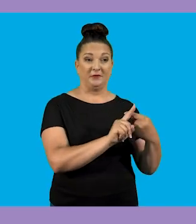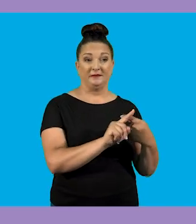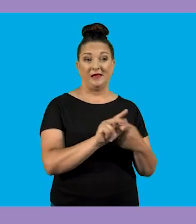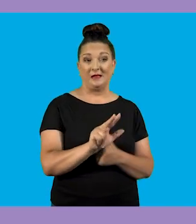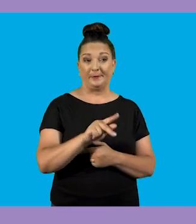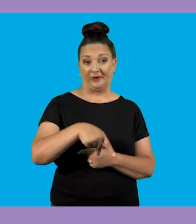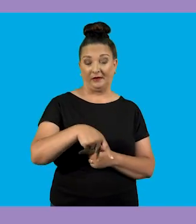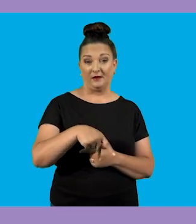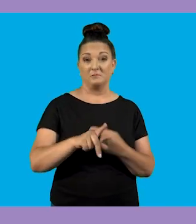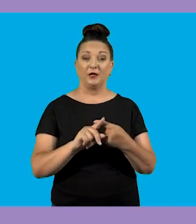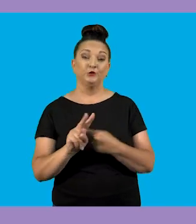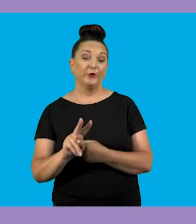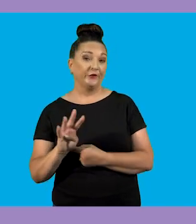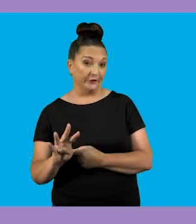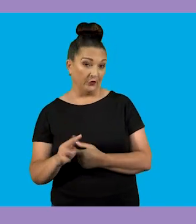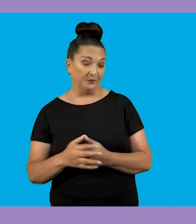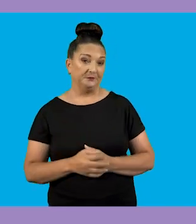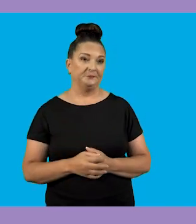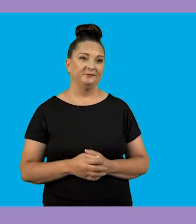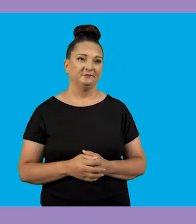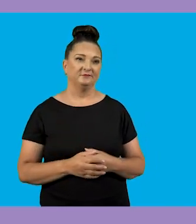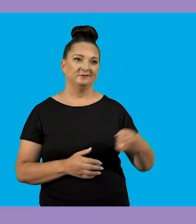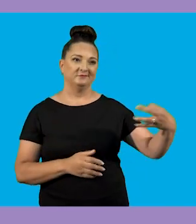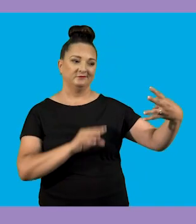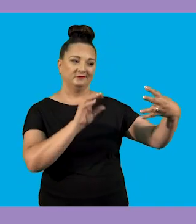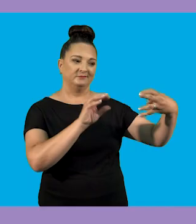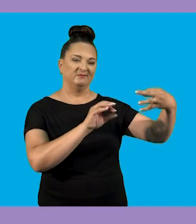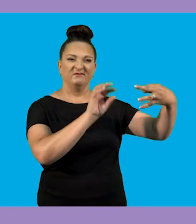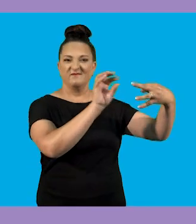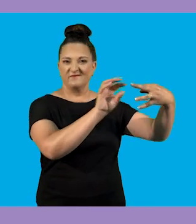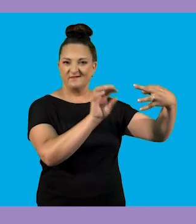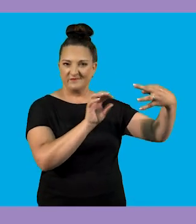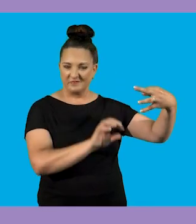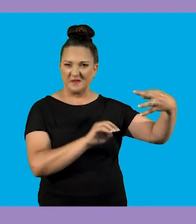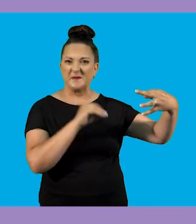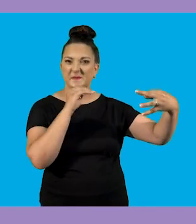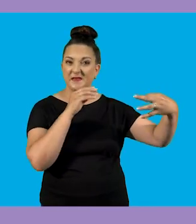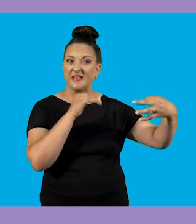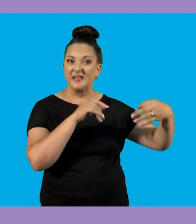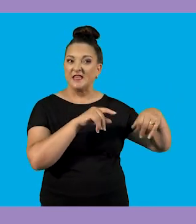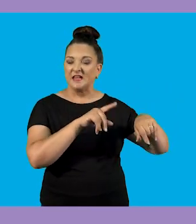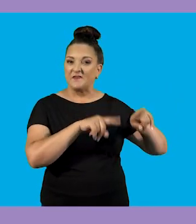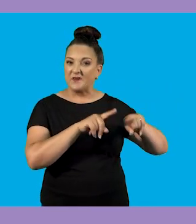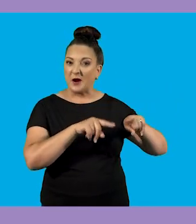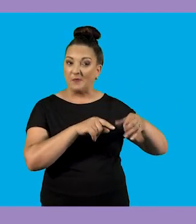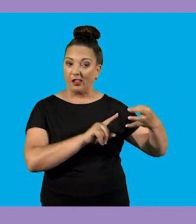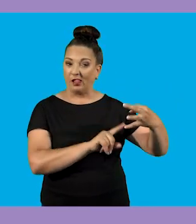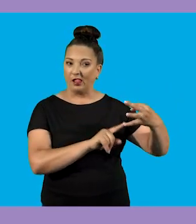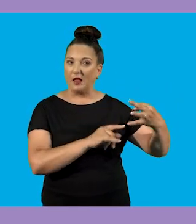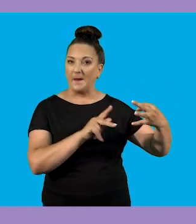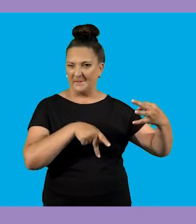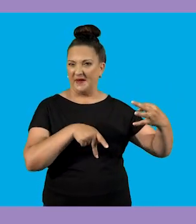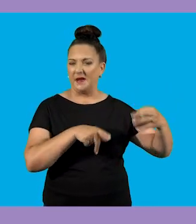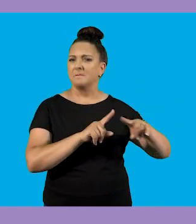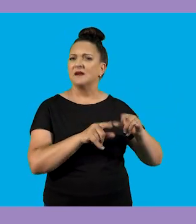squared plus 8p plus 24. Now this is when our variable is a p, but it still